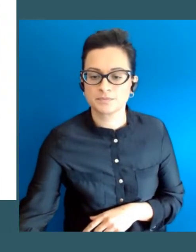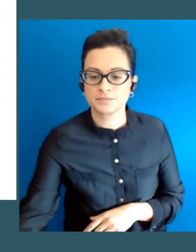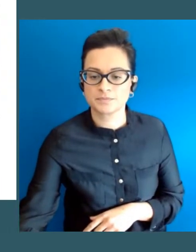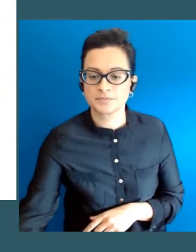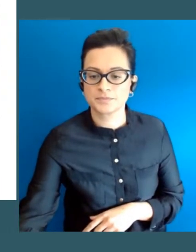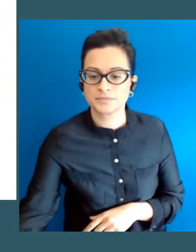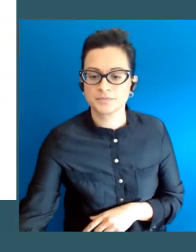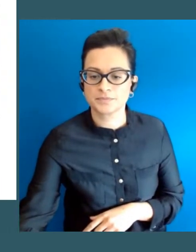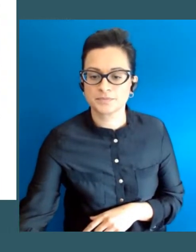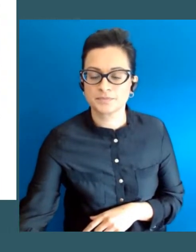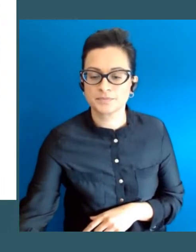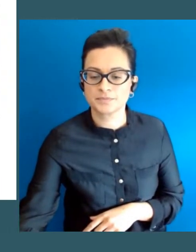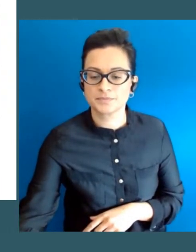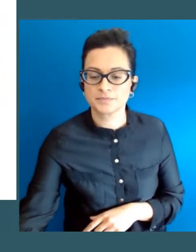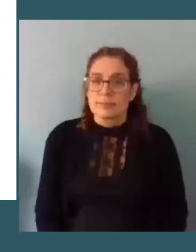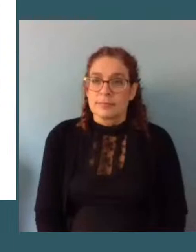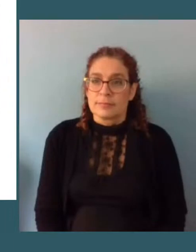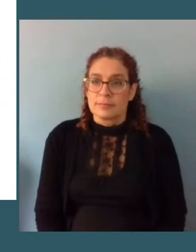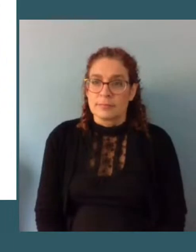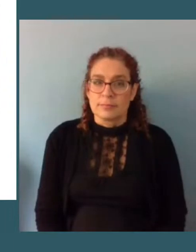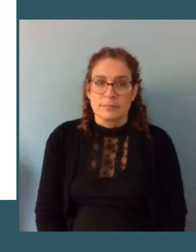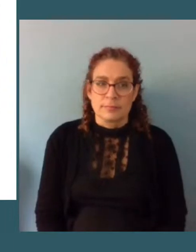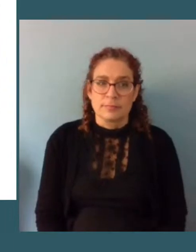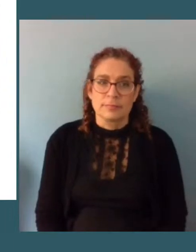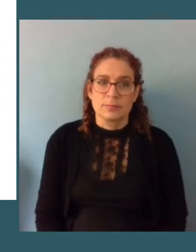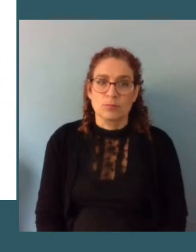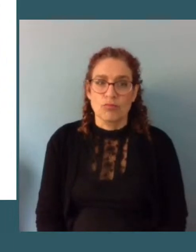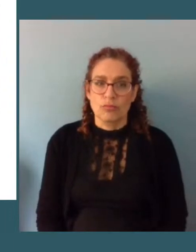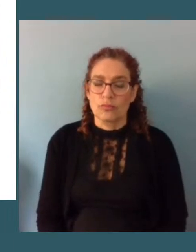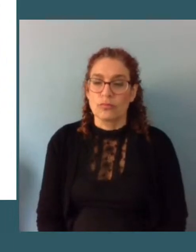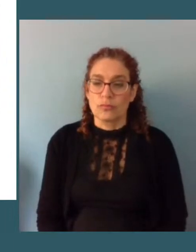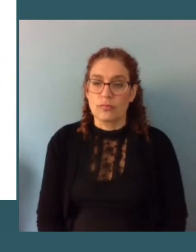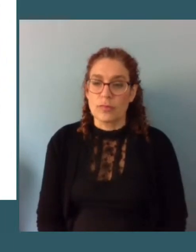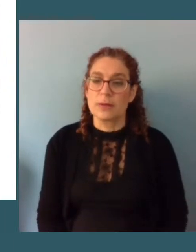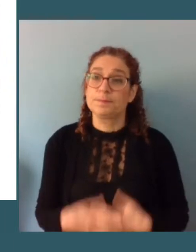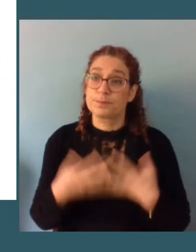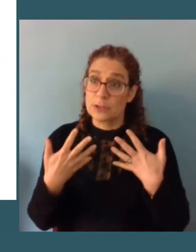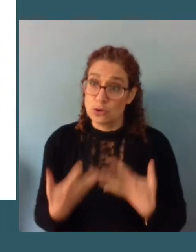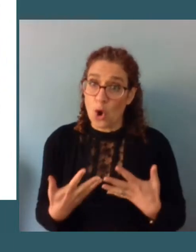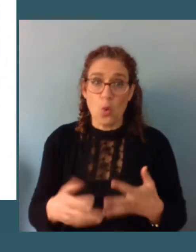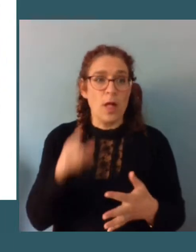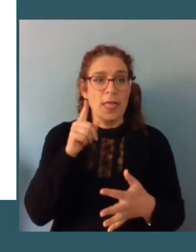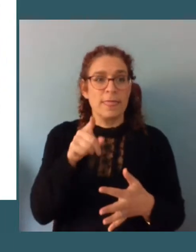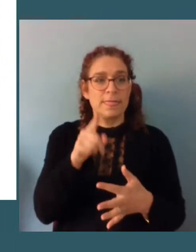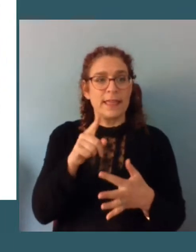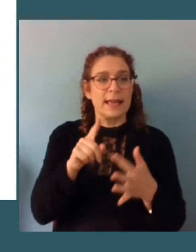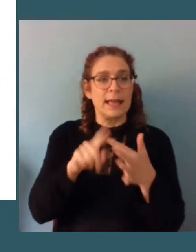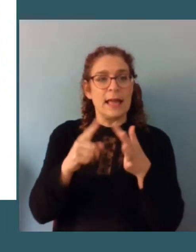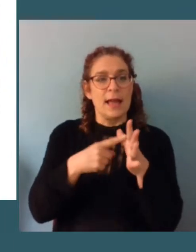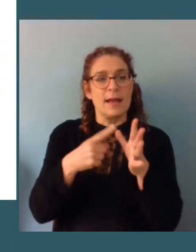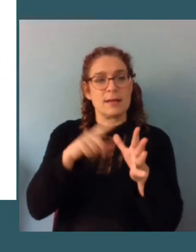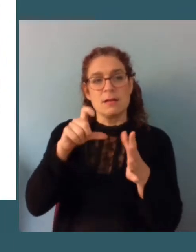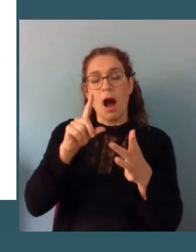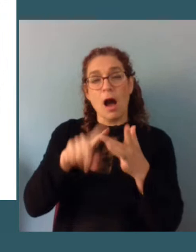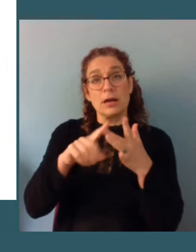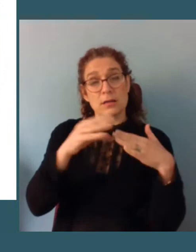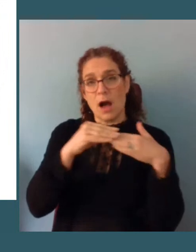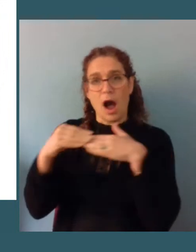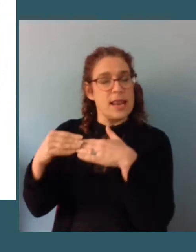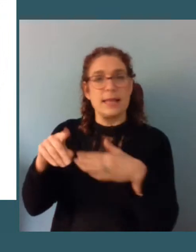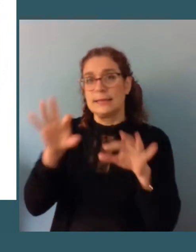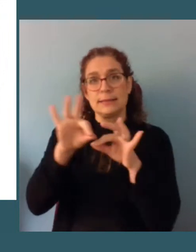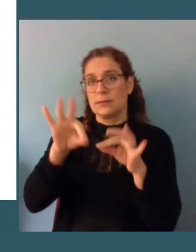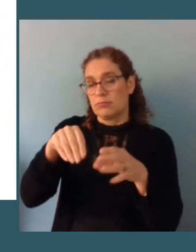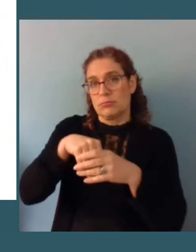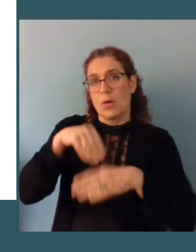And so the ALLergy guideline, it does not cover treatment of existing food allergies. So those who